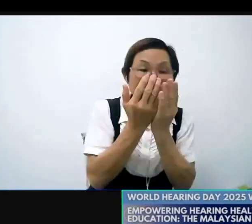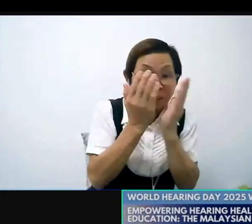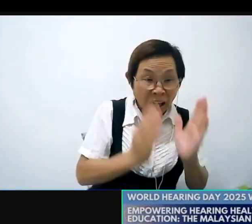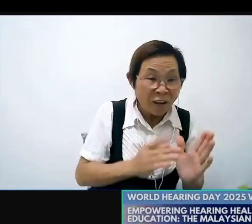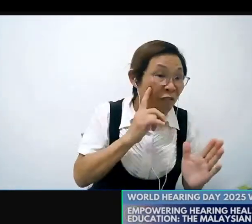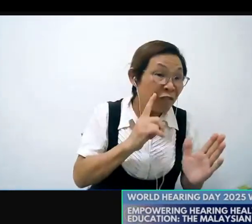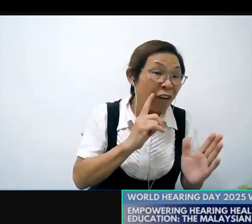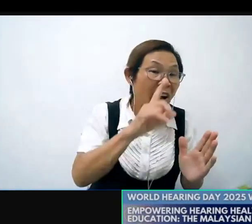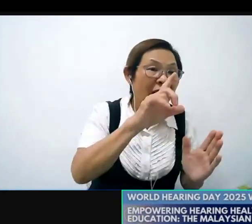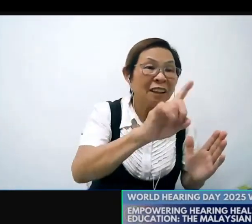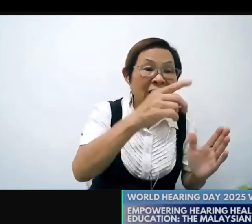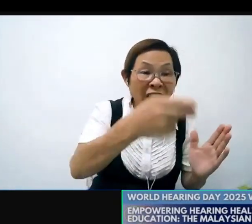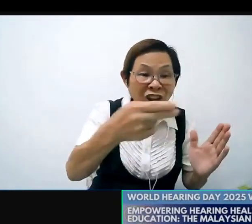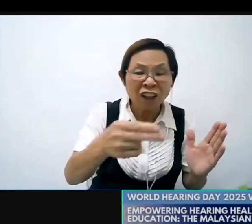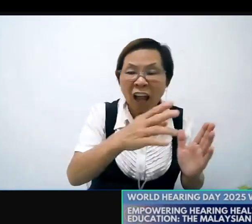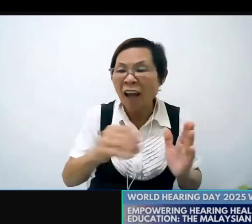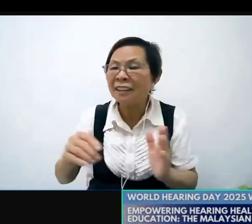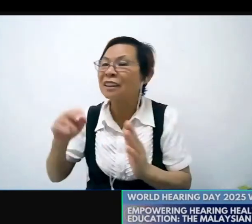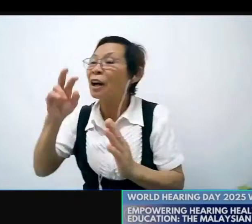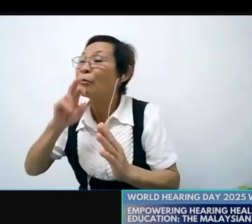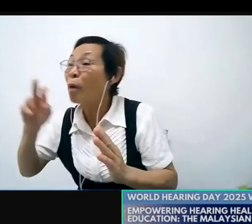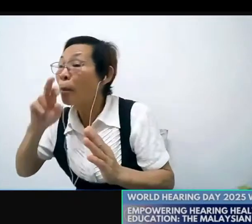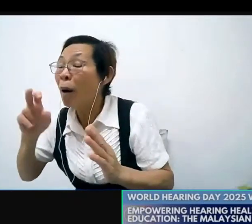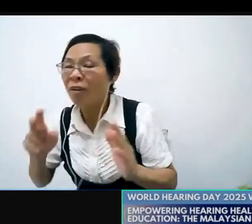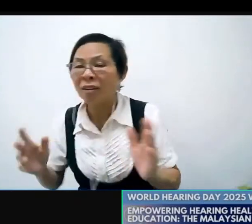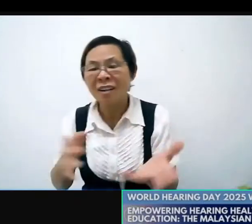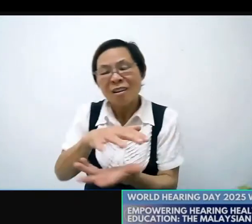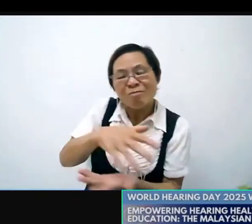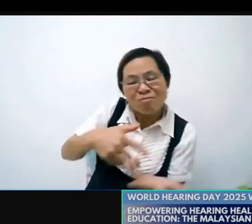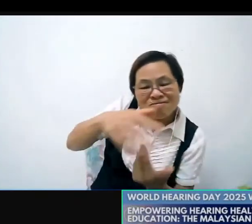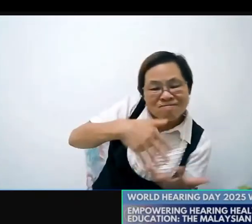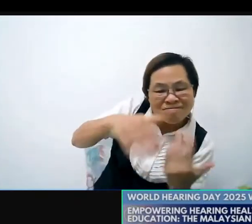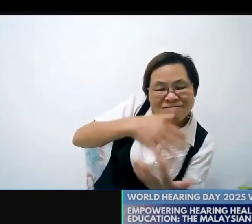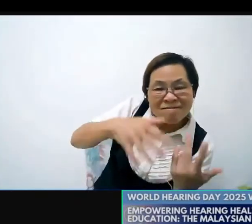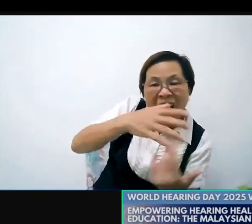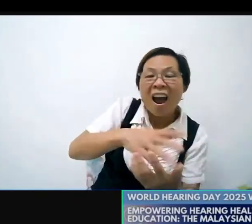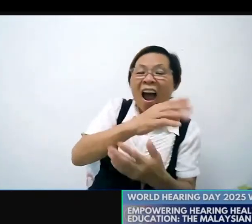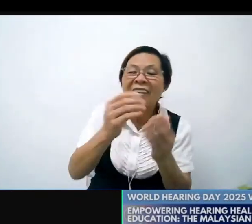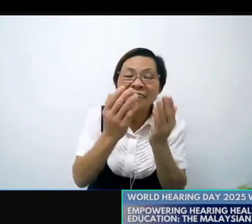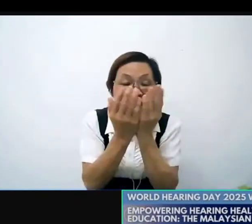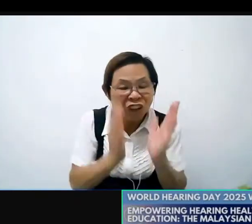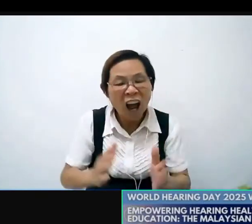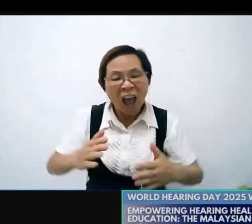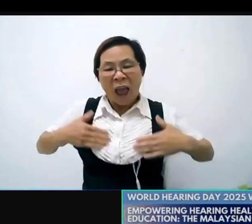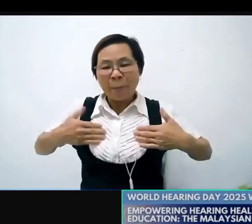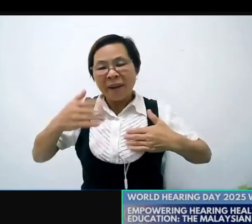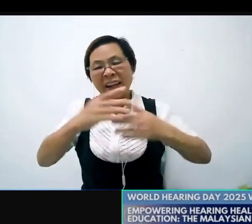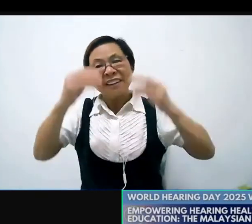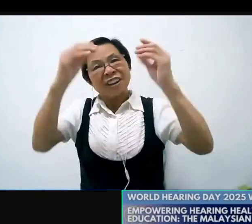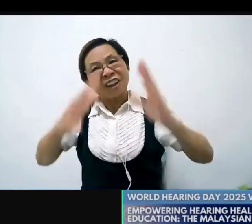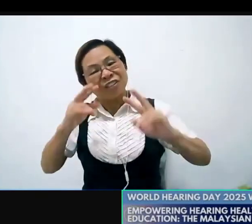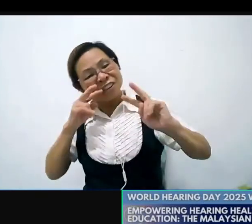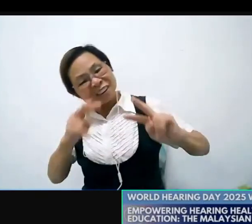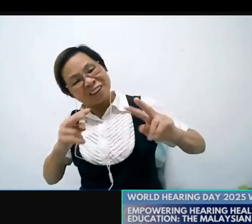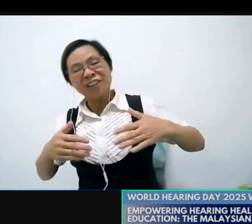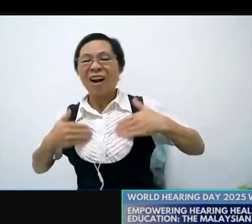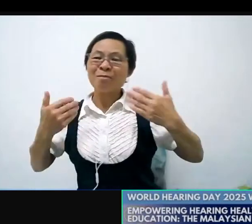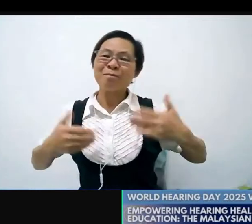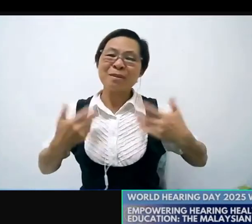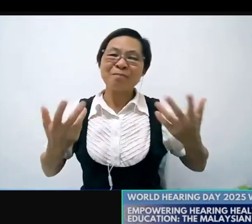the supports that they have from the peers. The child is very happy, and the teachers also happy to see that.